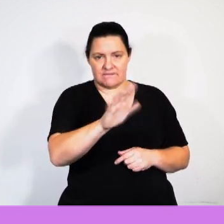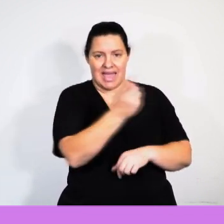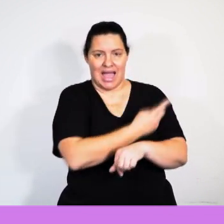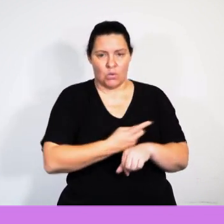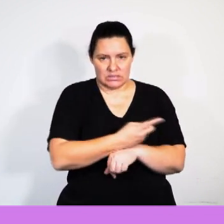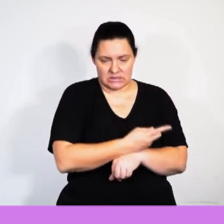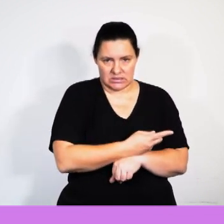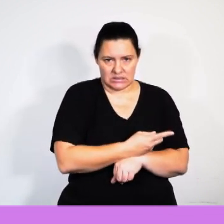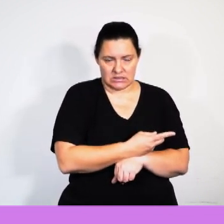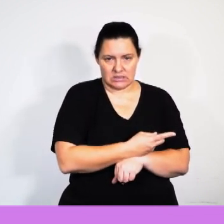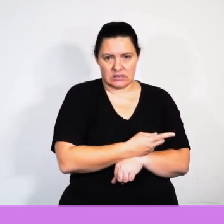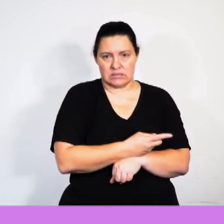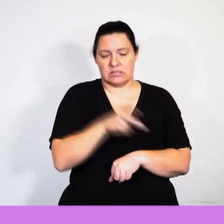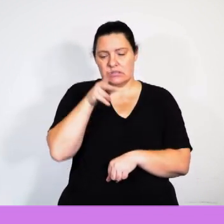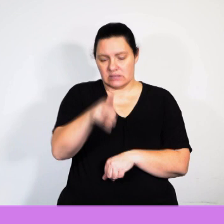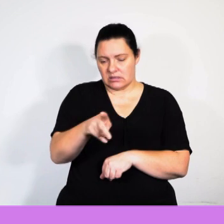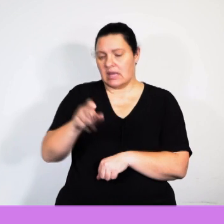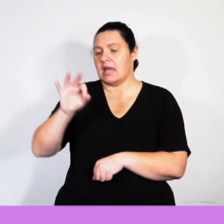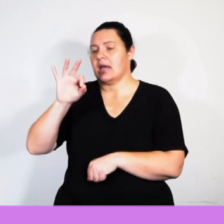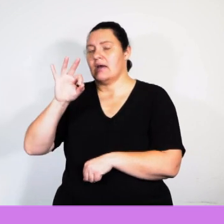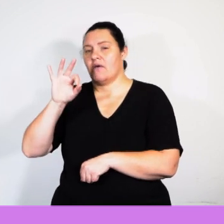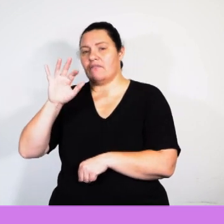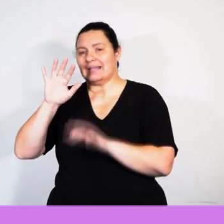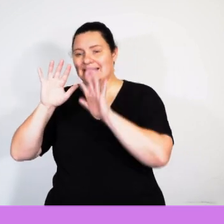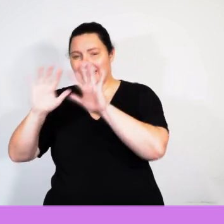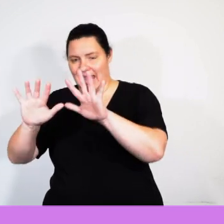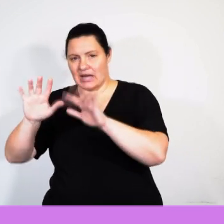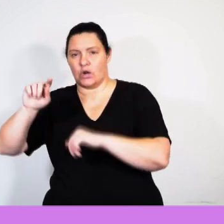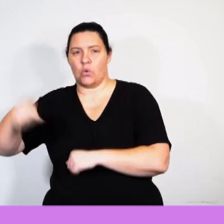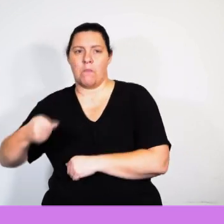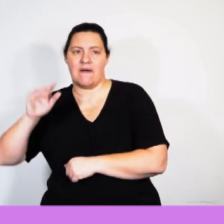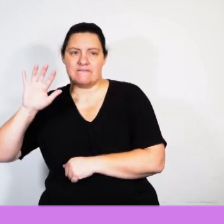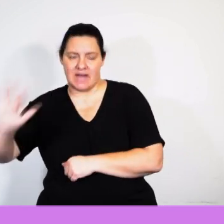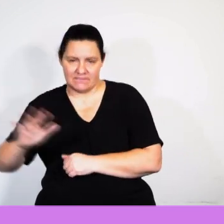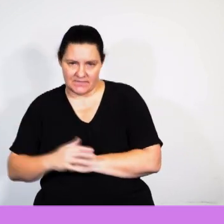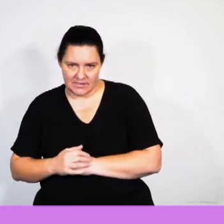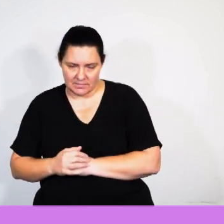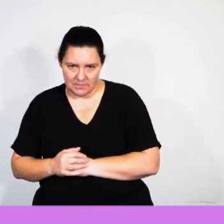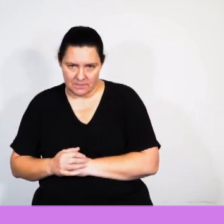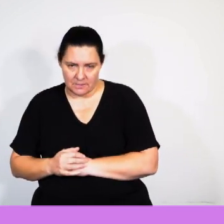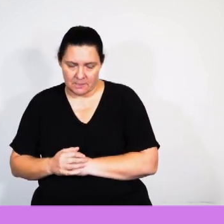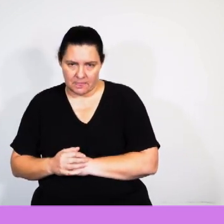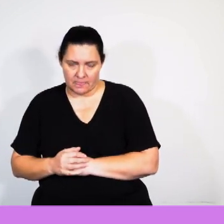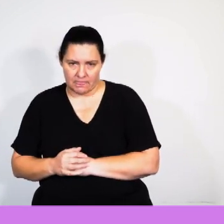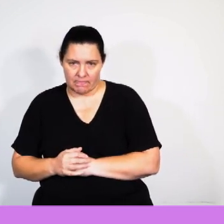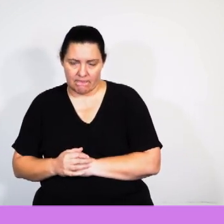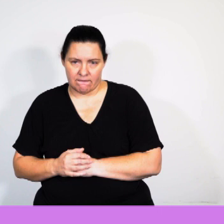1,5 hours to cover a distance of